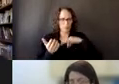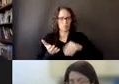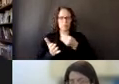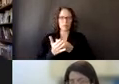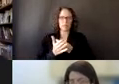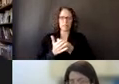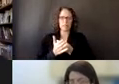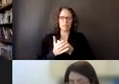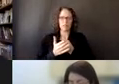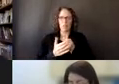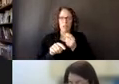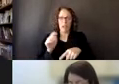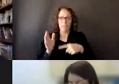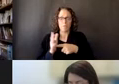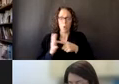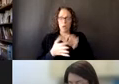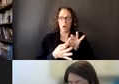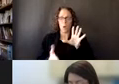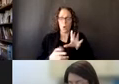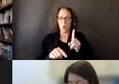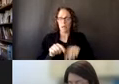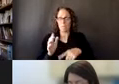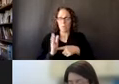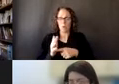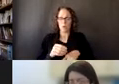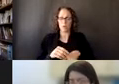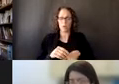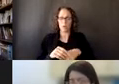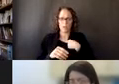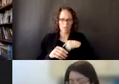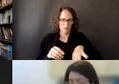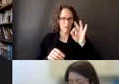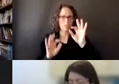really couldn't afford to lose them. A perfect example that I have found is,